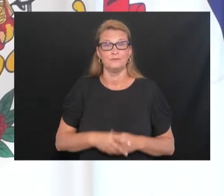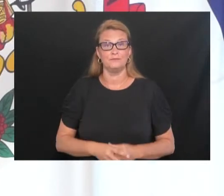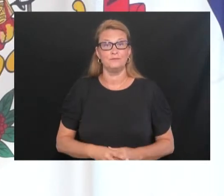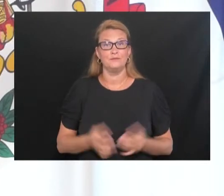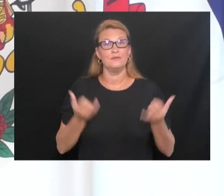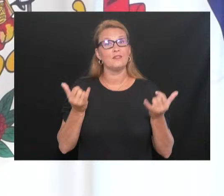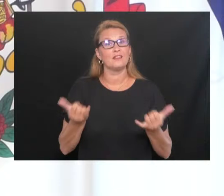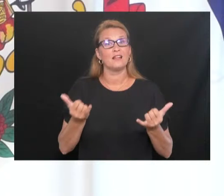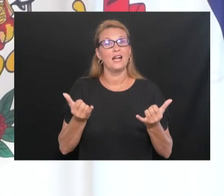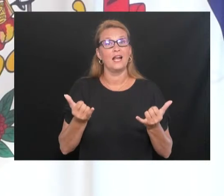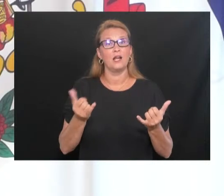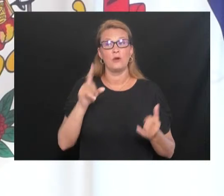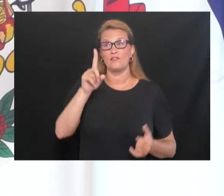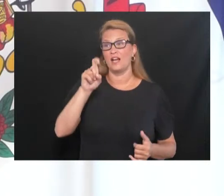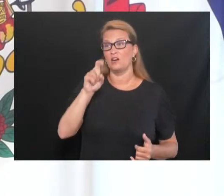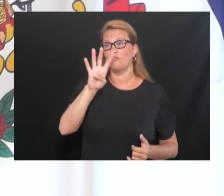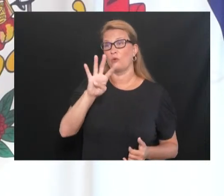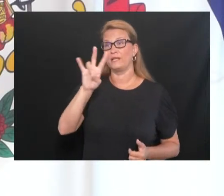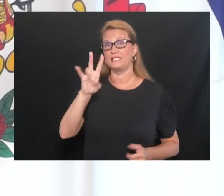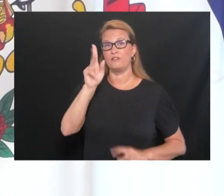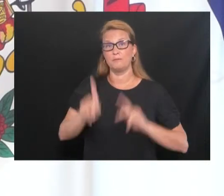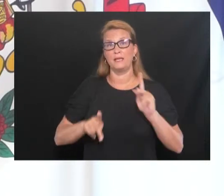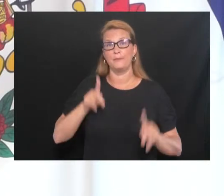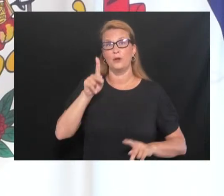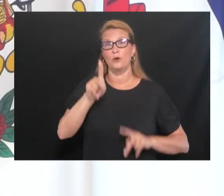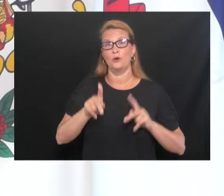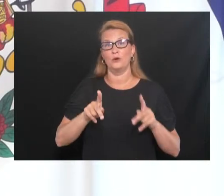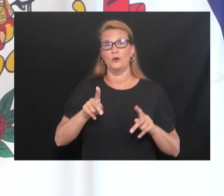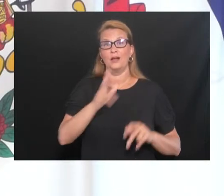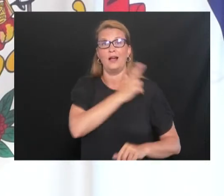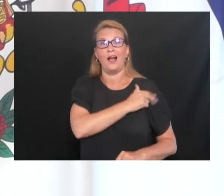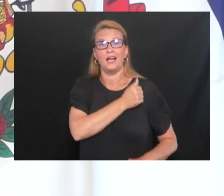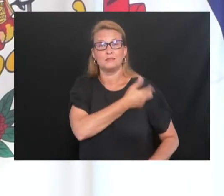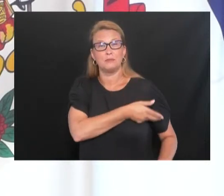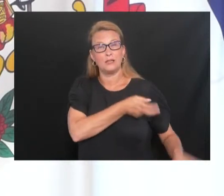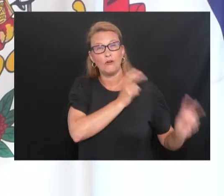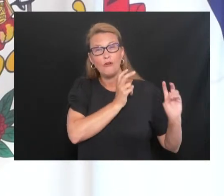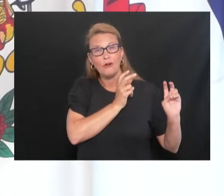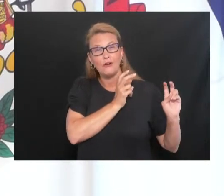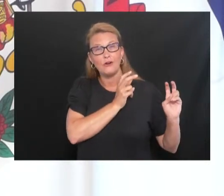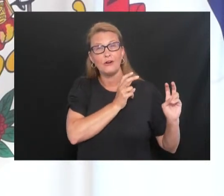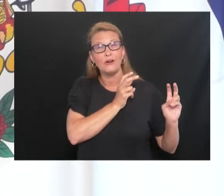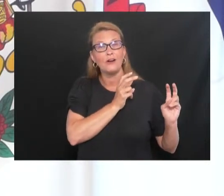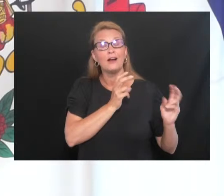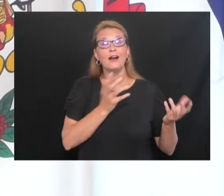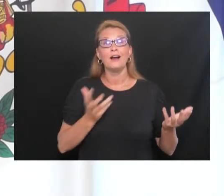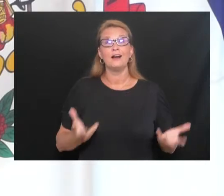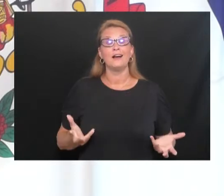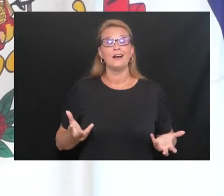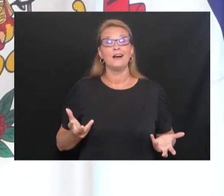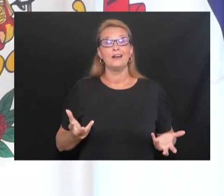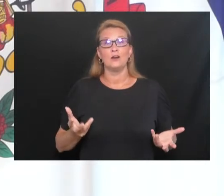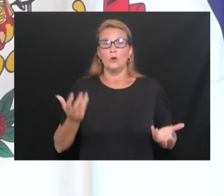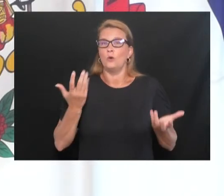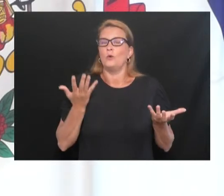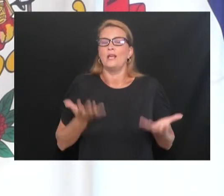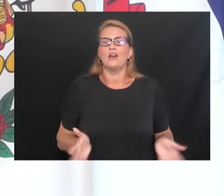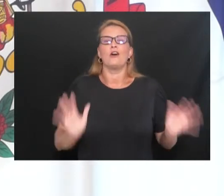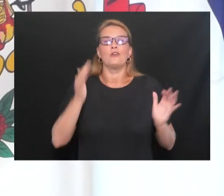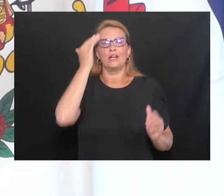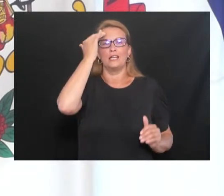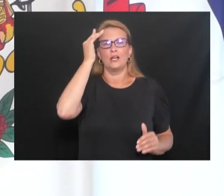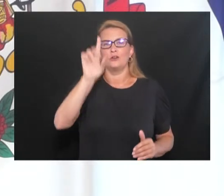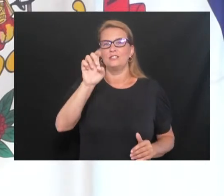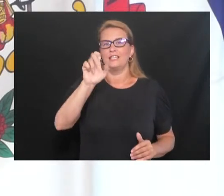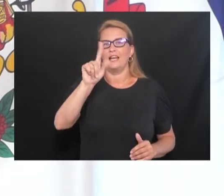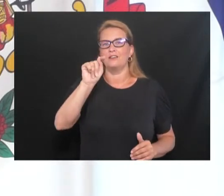Today, we've got 147 people in West Virginia that are hospitalized. Everybody knows that this Delta variant is